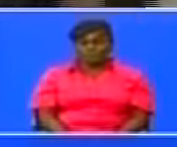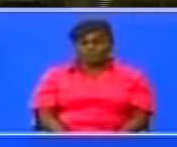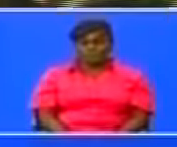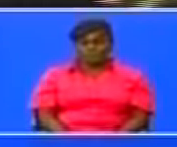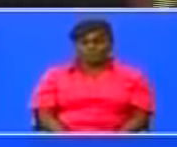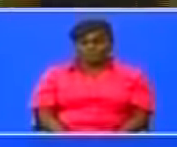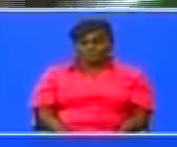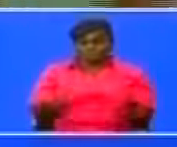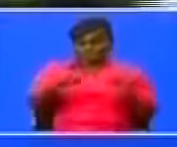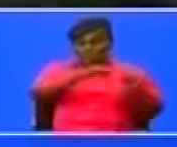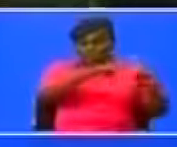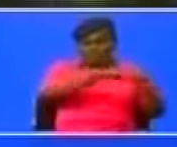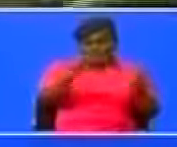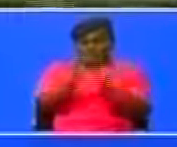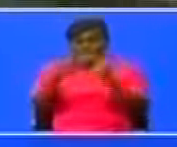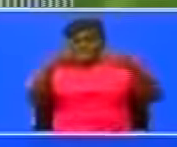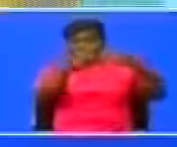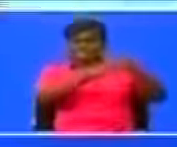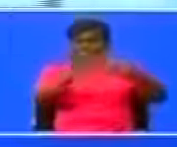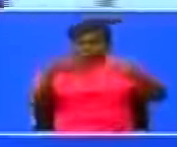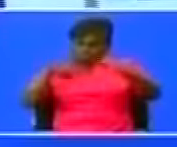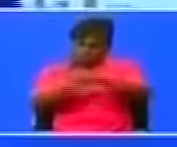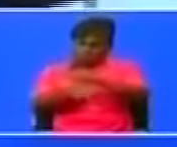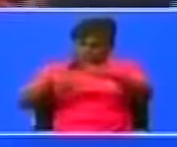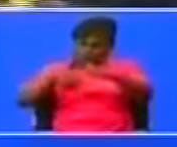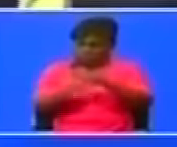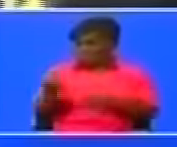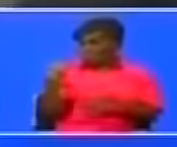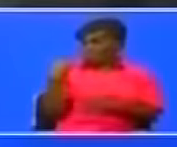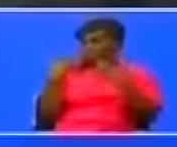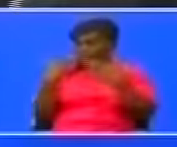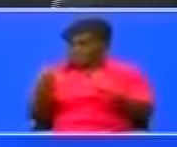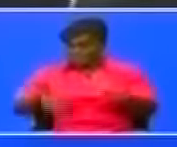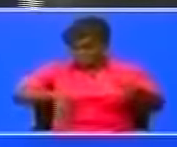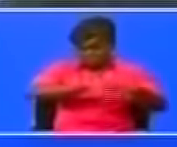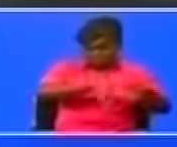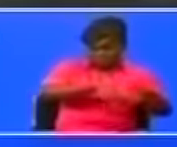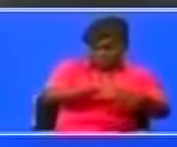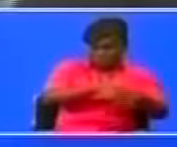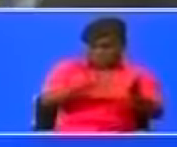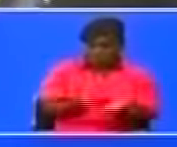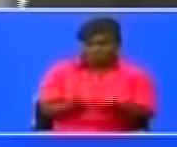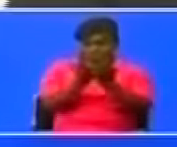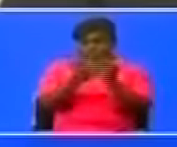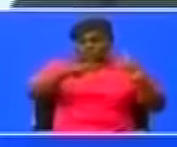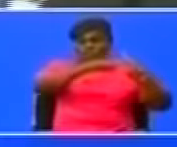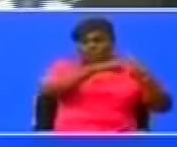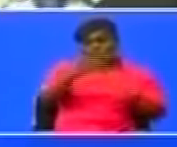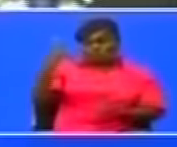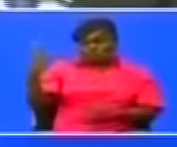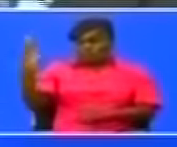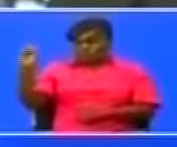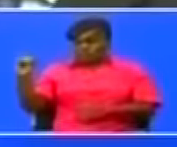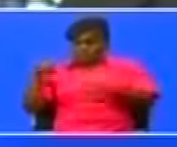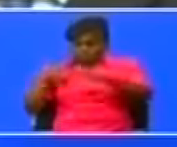After scoring a total of 19 goals for Gor Mahia in the just-concluded KPL, that aiding his sum to a total of 40 goals in